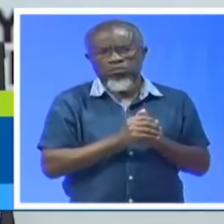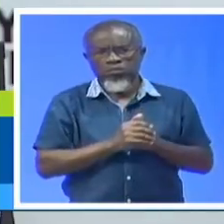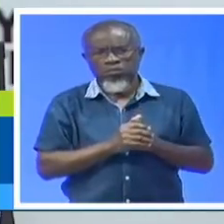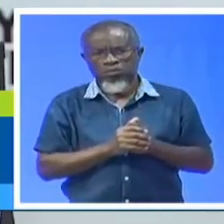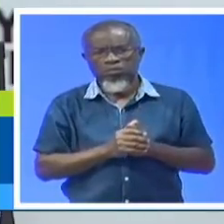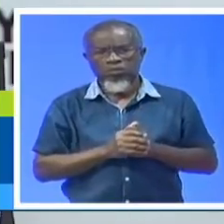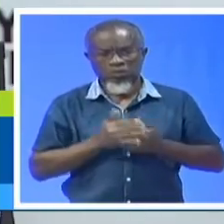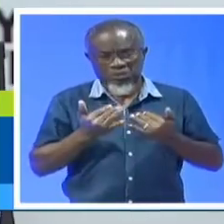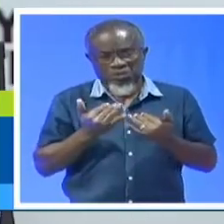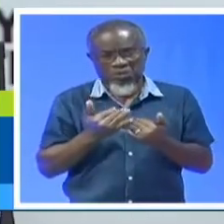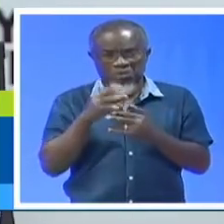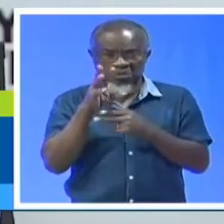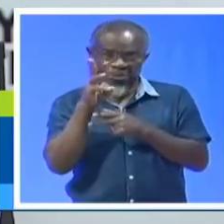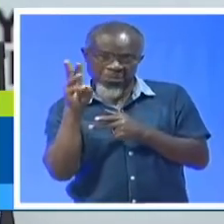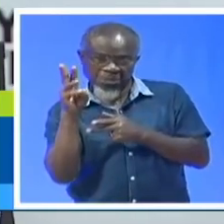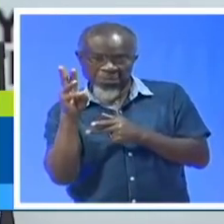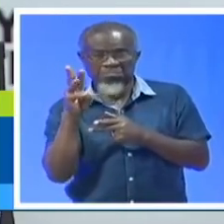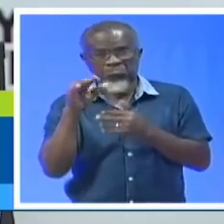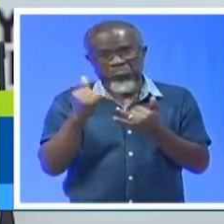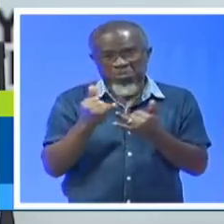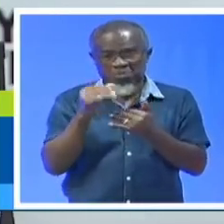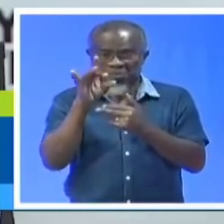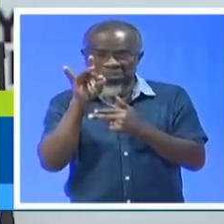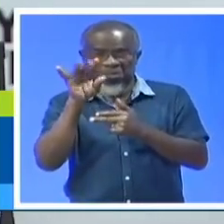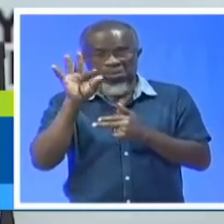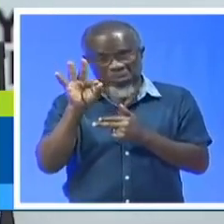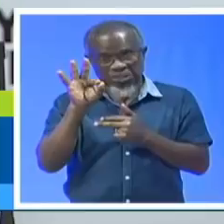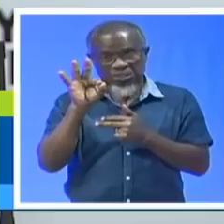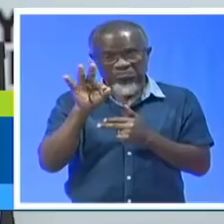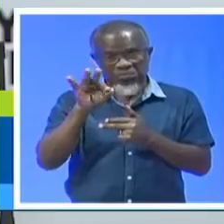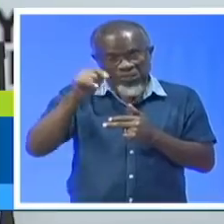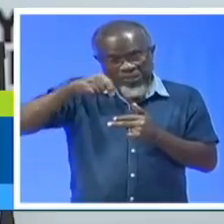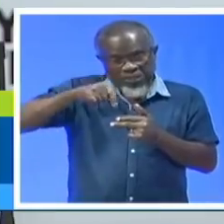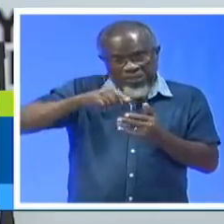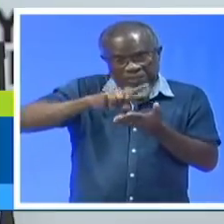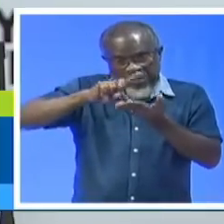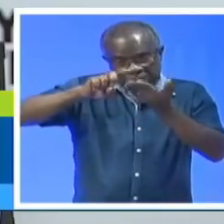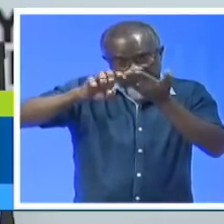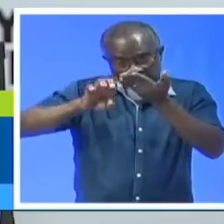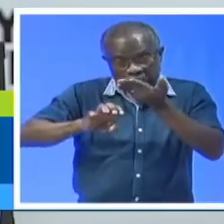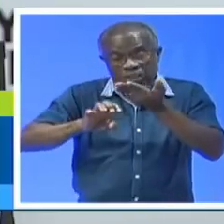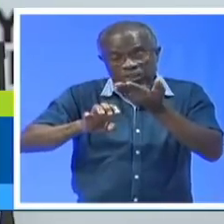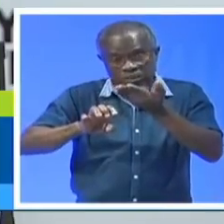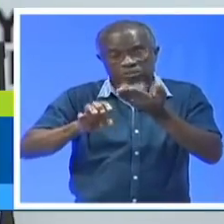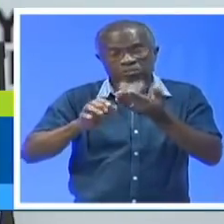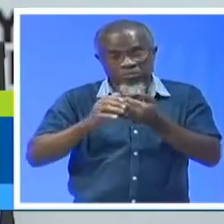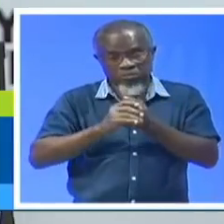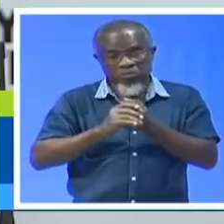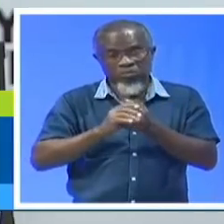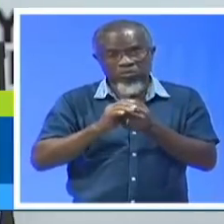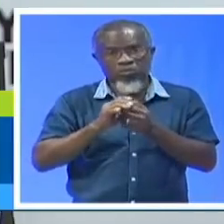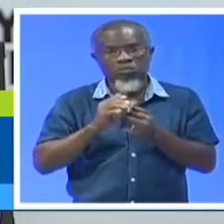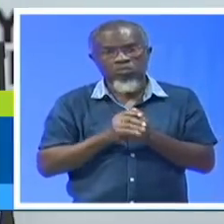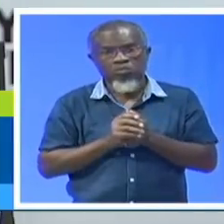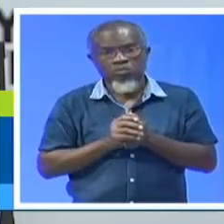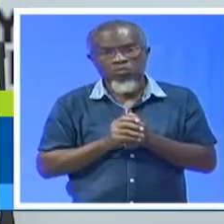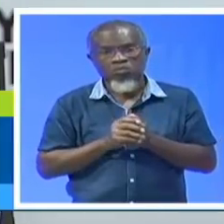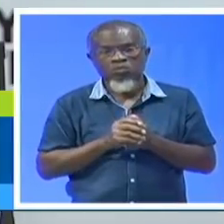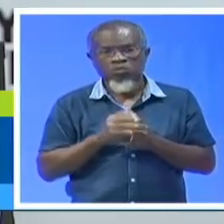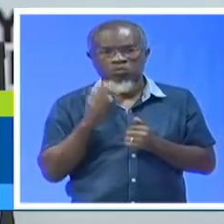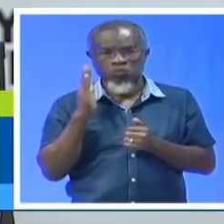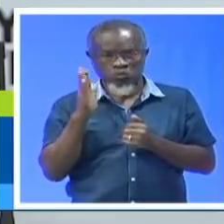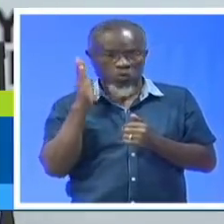66. Then we moved to 89. By the end of this week, because of the work we did over the weekend, when we got in 13 more vents and